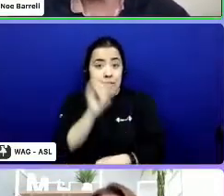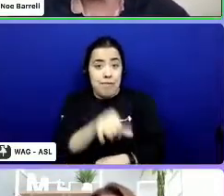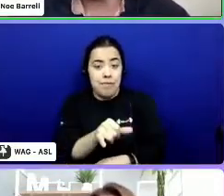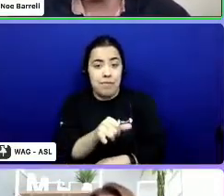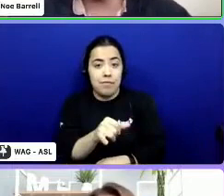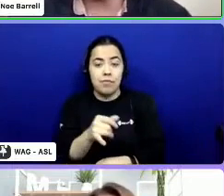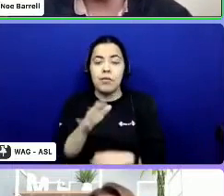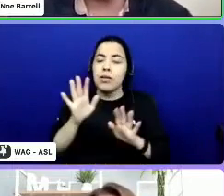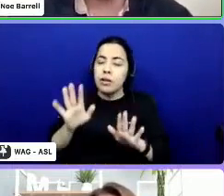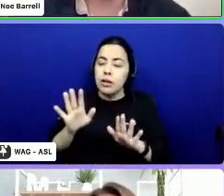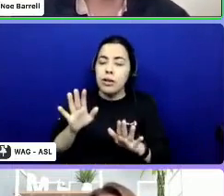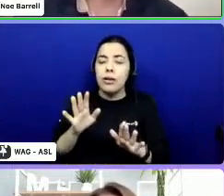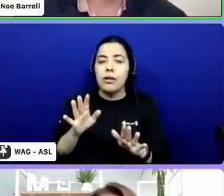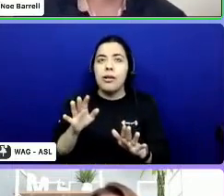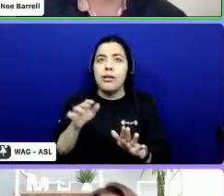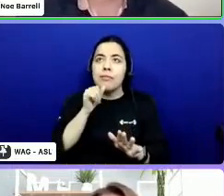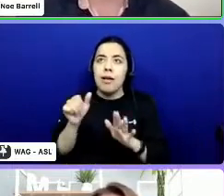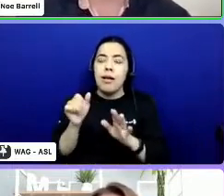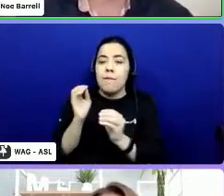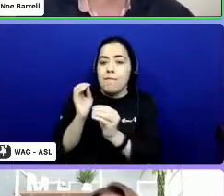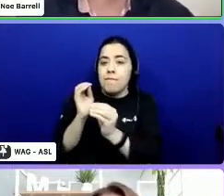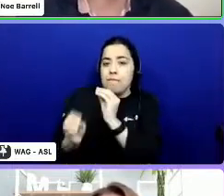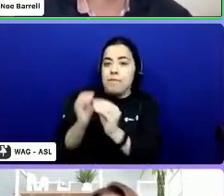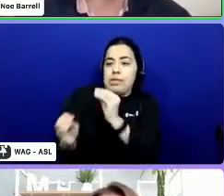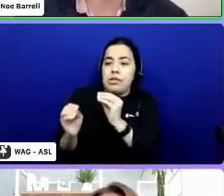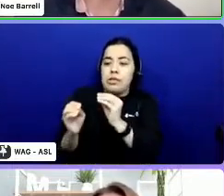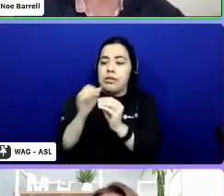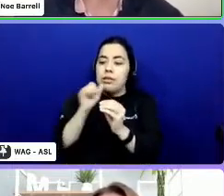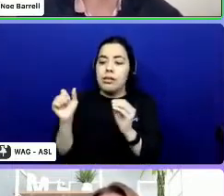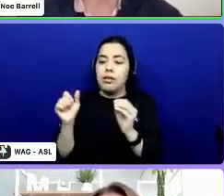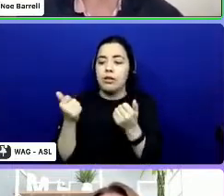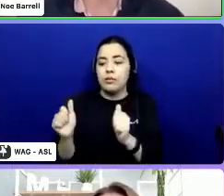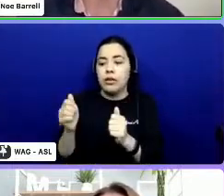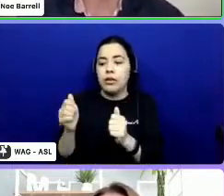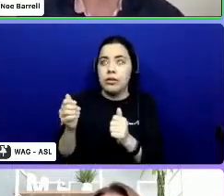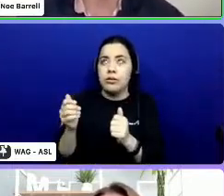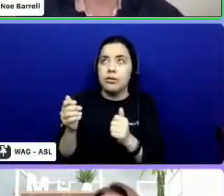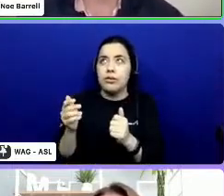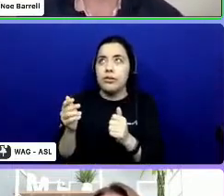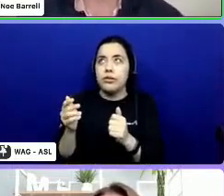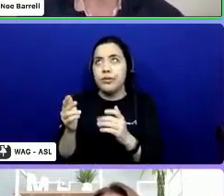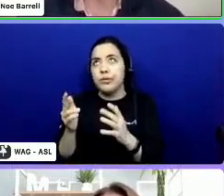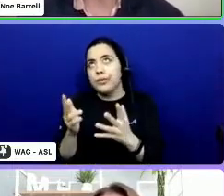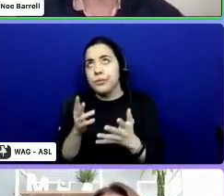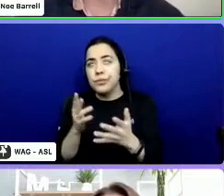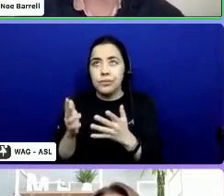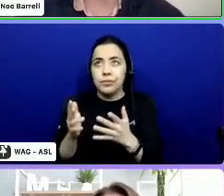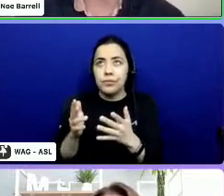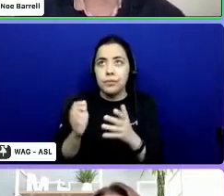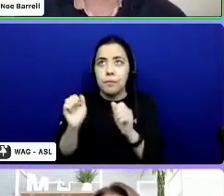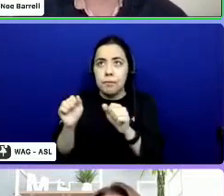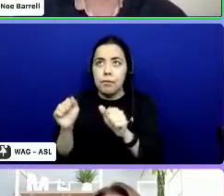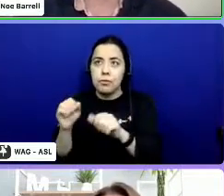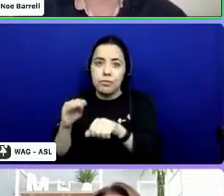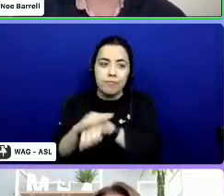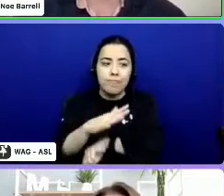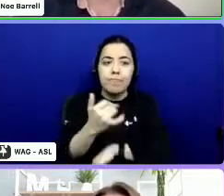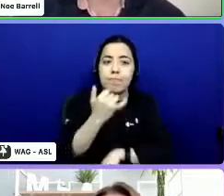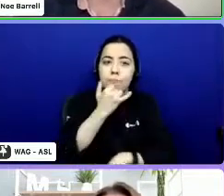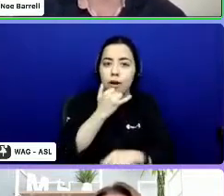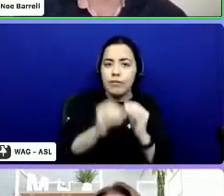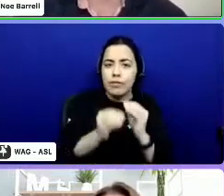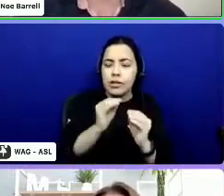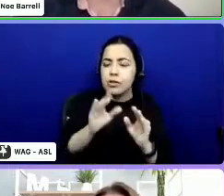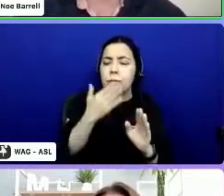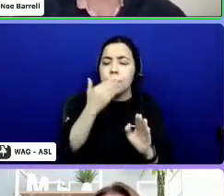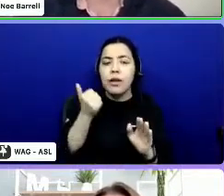think rather than fixing them and potentially introducing an incorrect fix, it's better to help guide